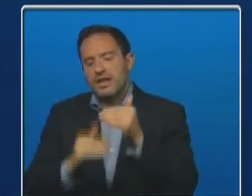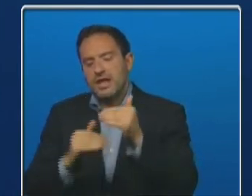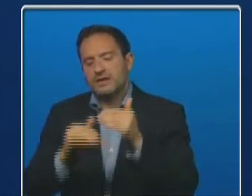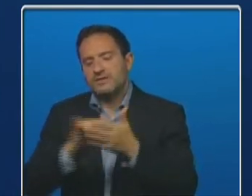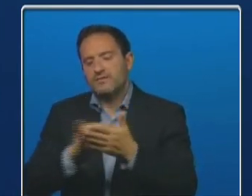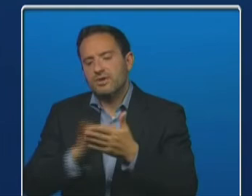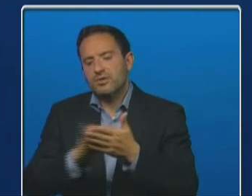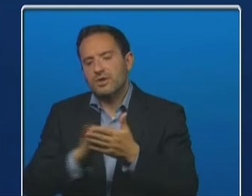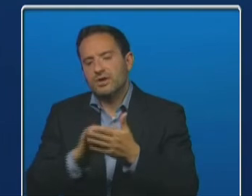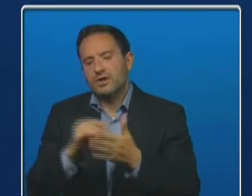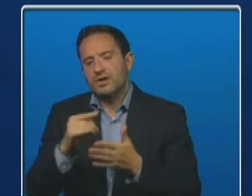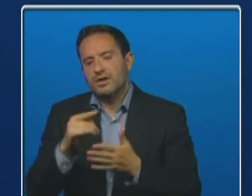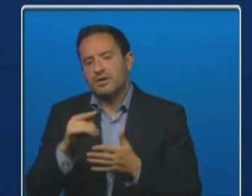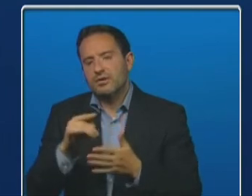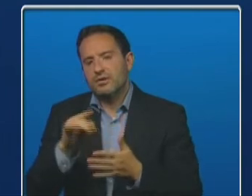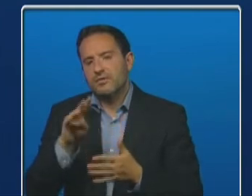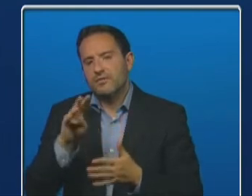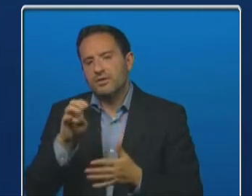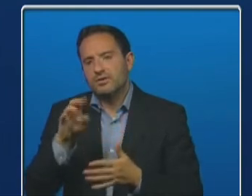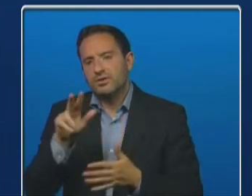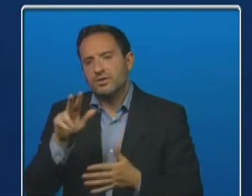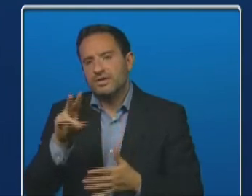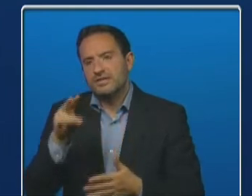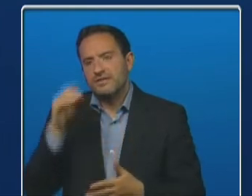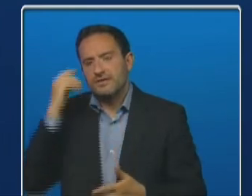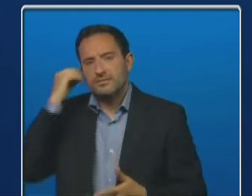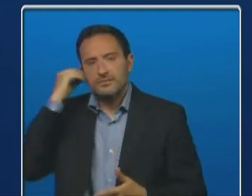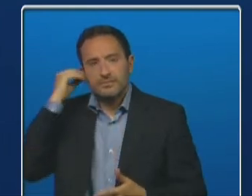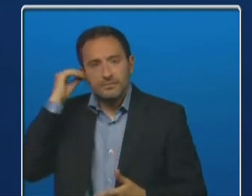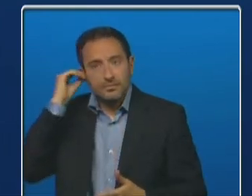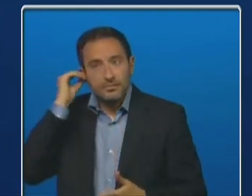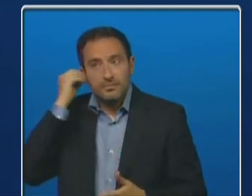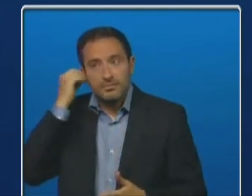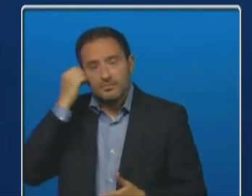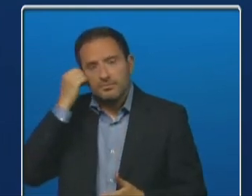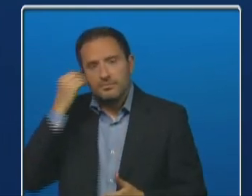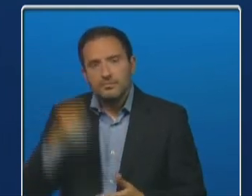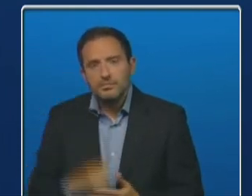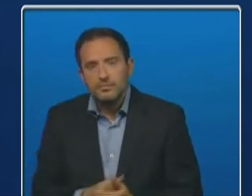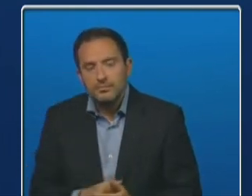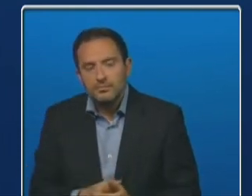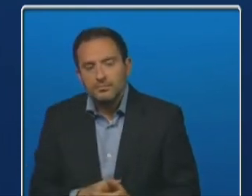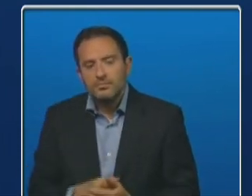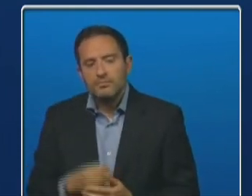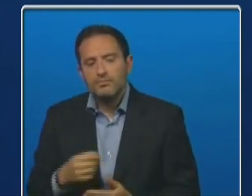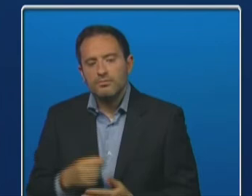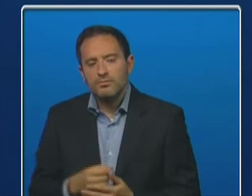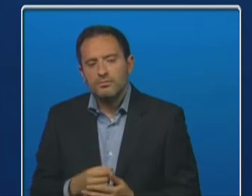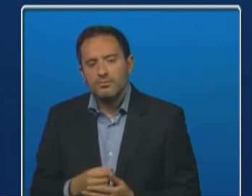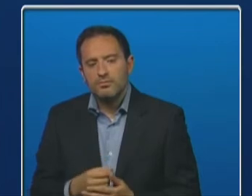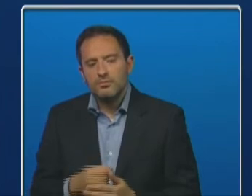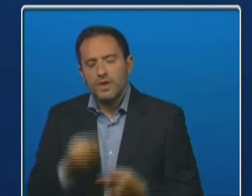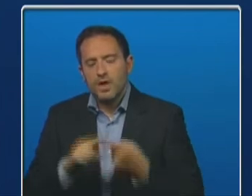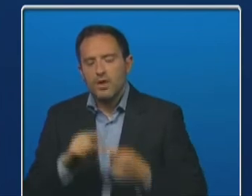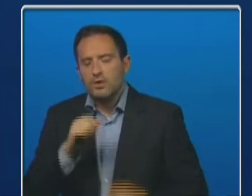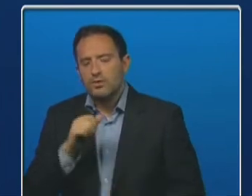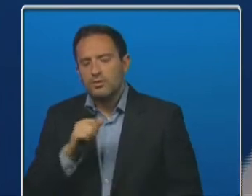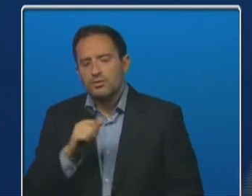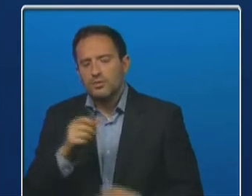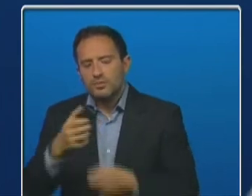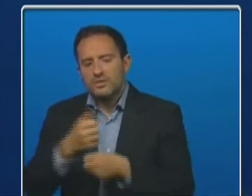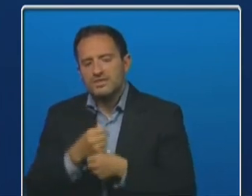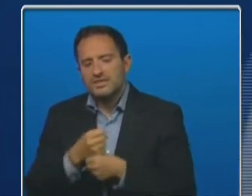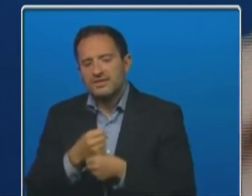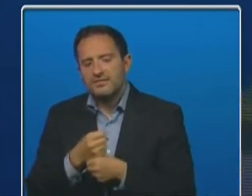number 437. So they were close as well to